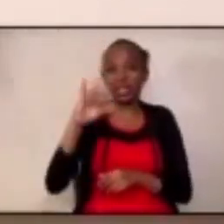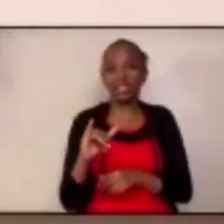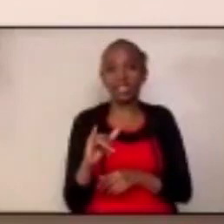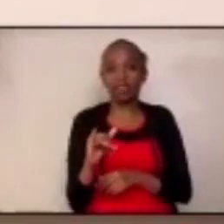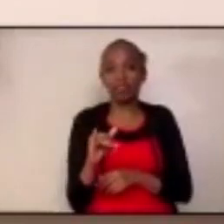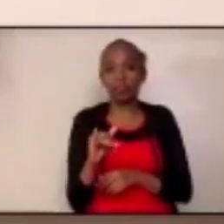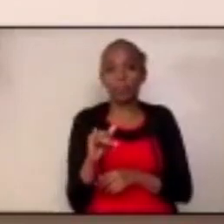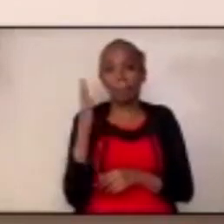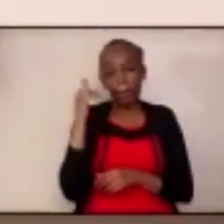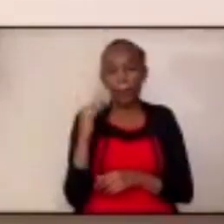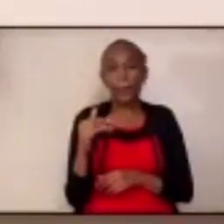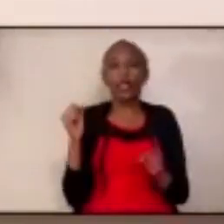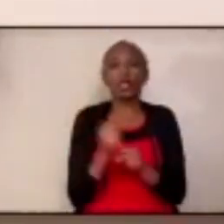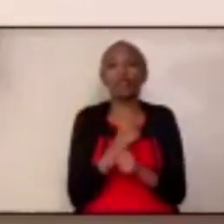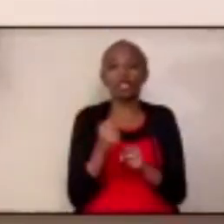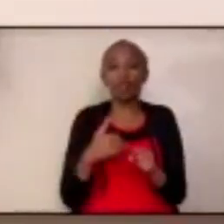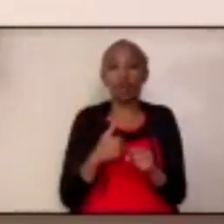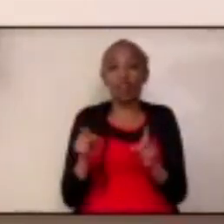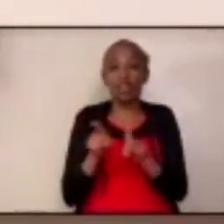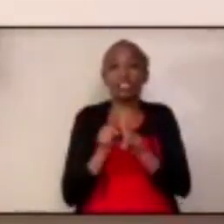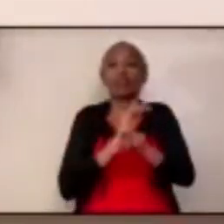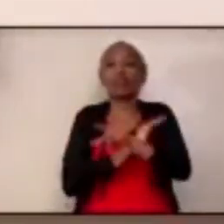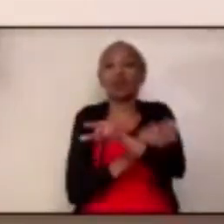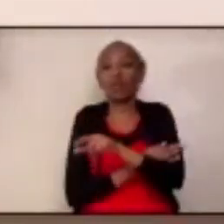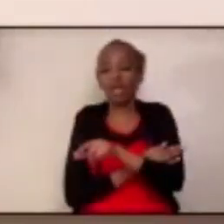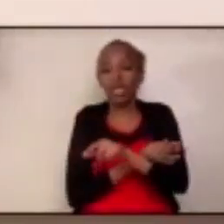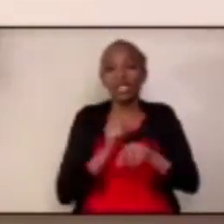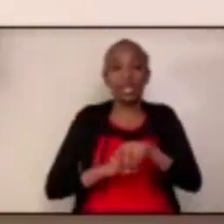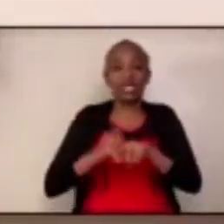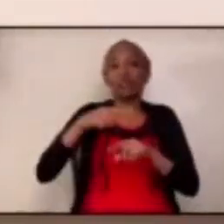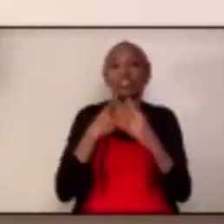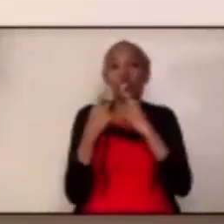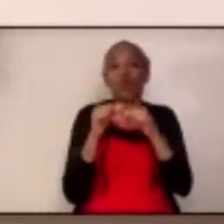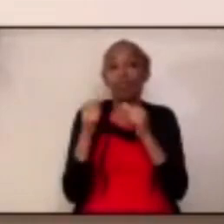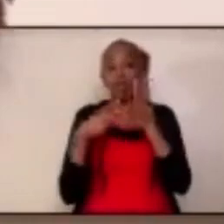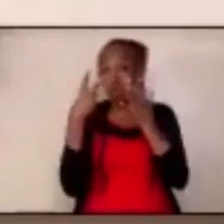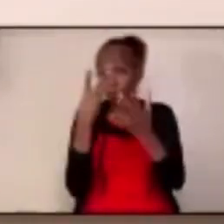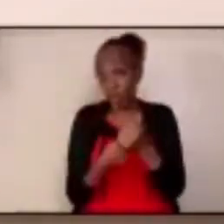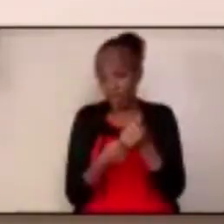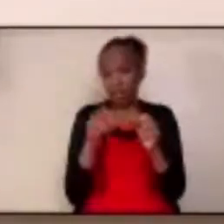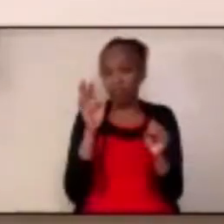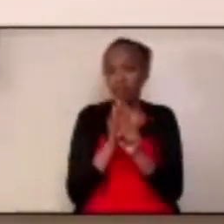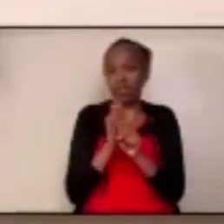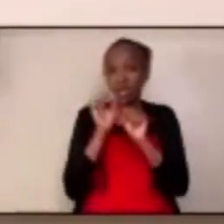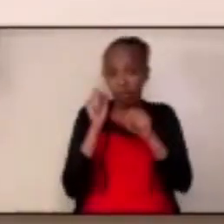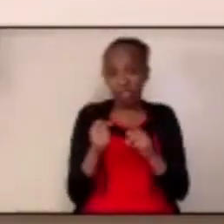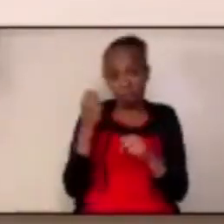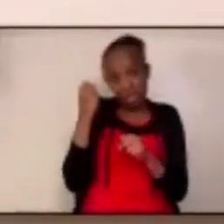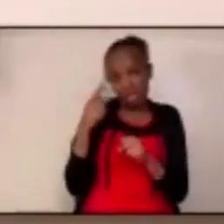agency. Why can't we have the same power? When we talk about partnerships, many of you may have covered